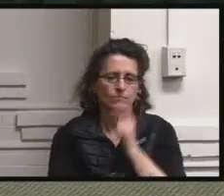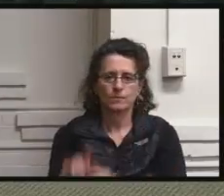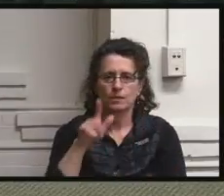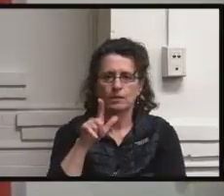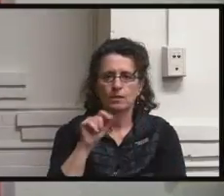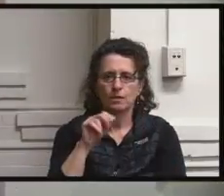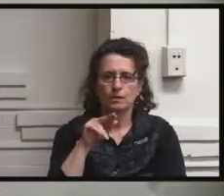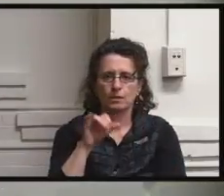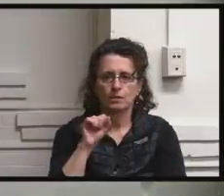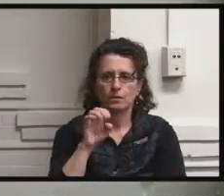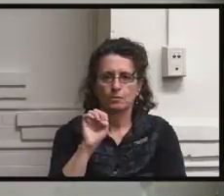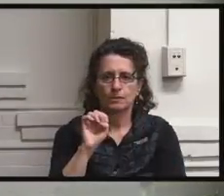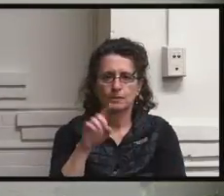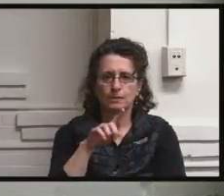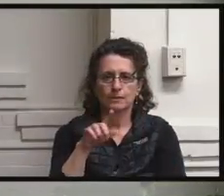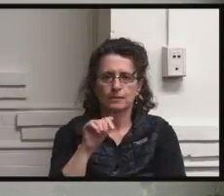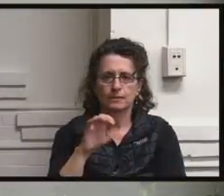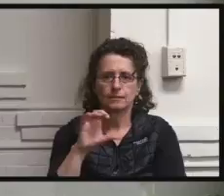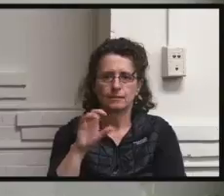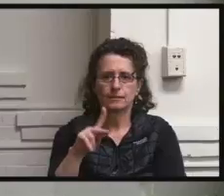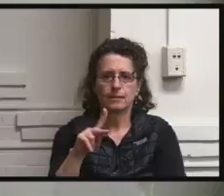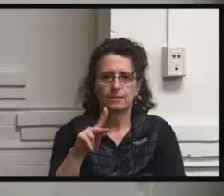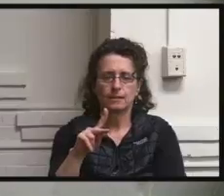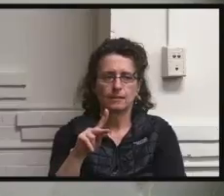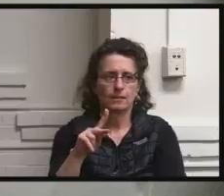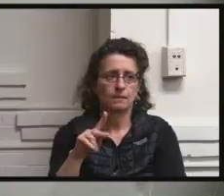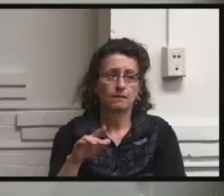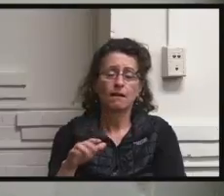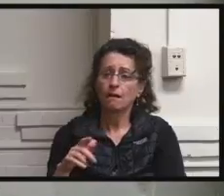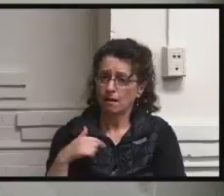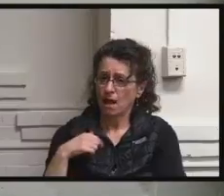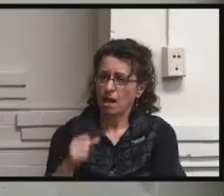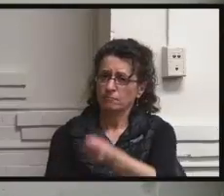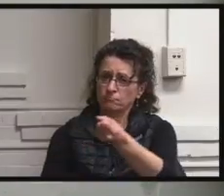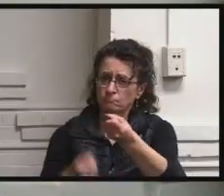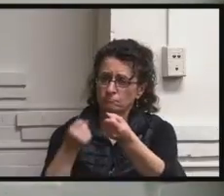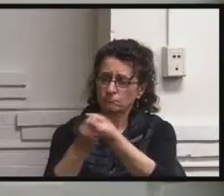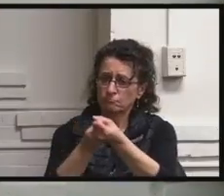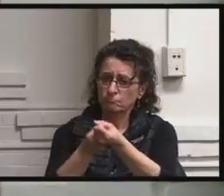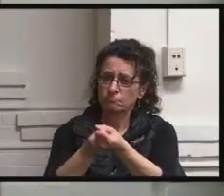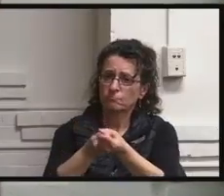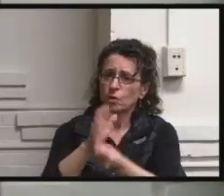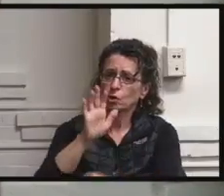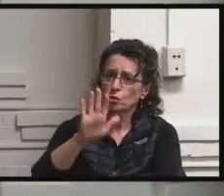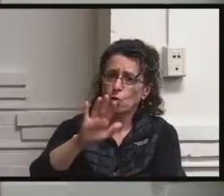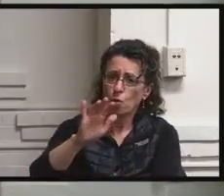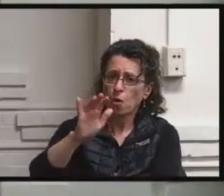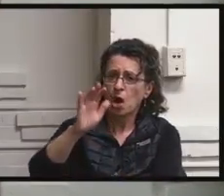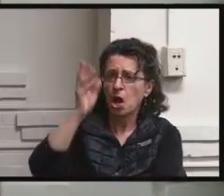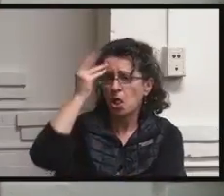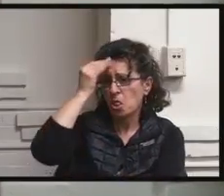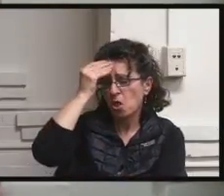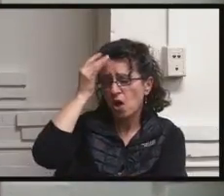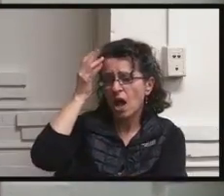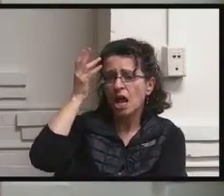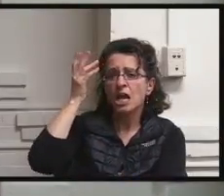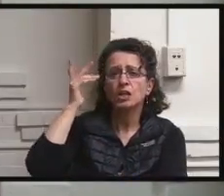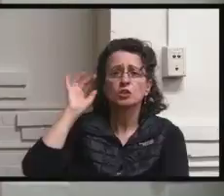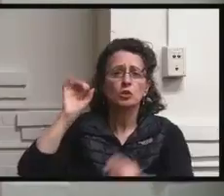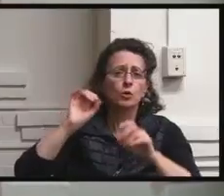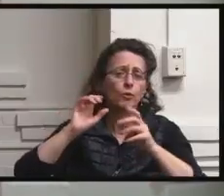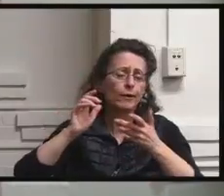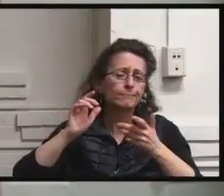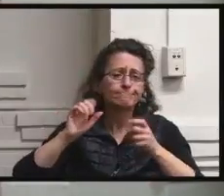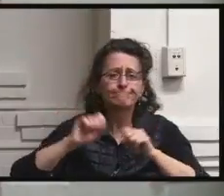Zach, I'd like to second the idea of the board putting out something that it supports, and either through a letter to the